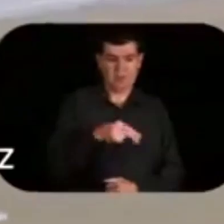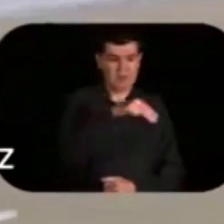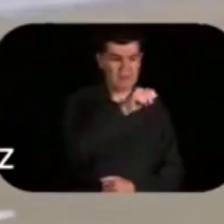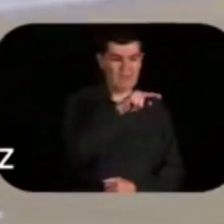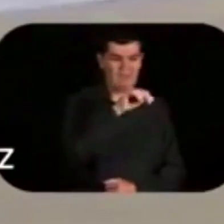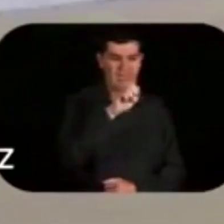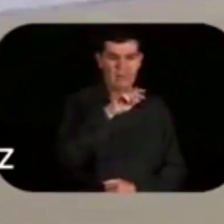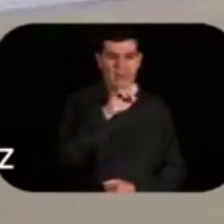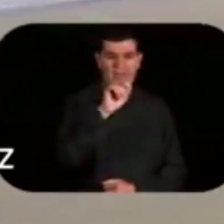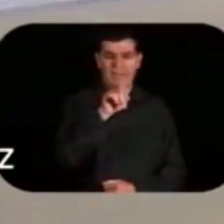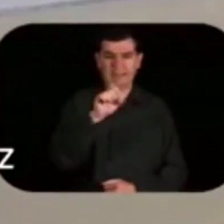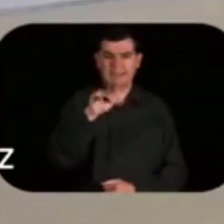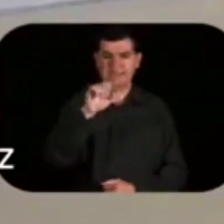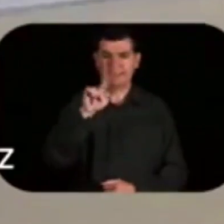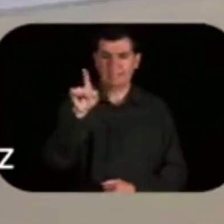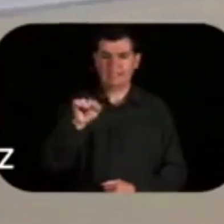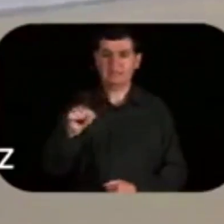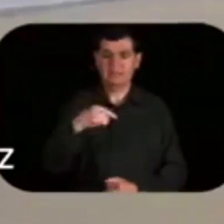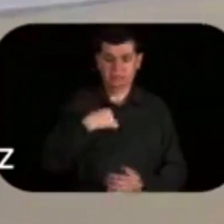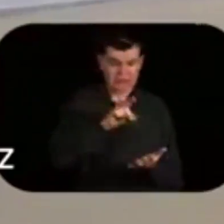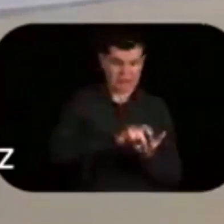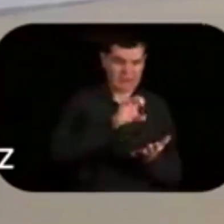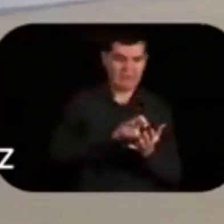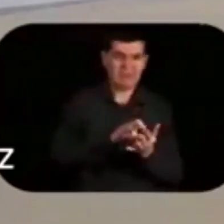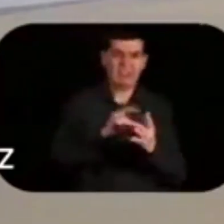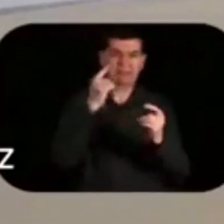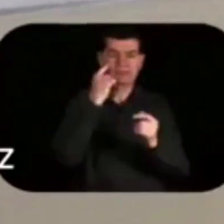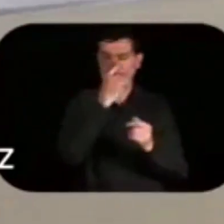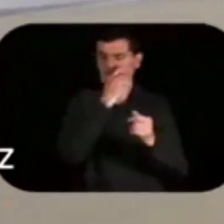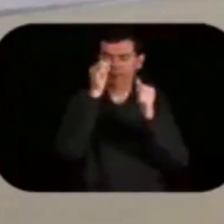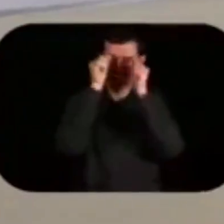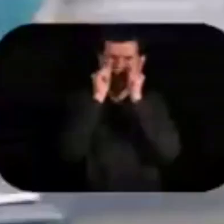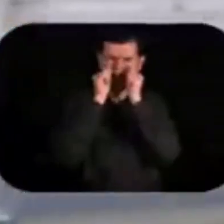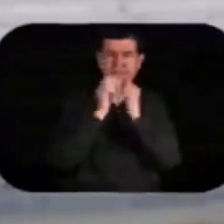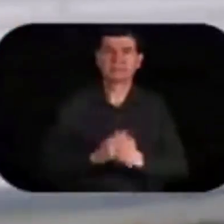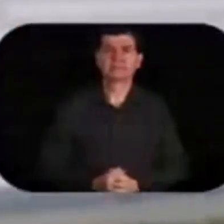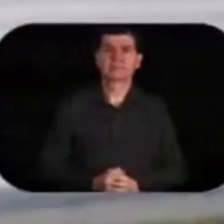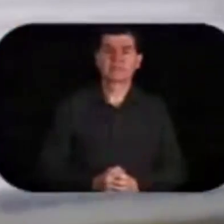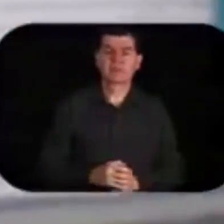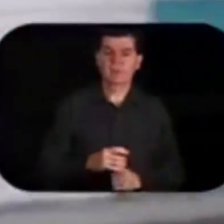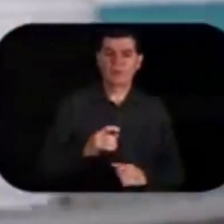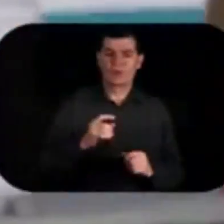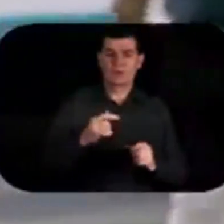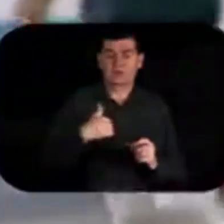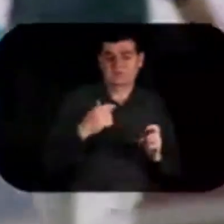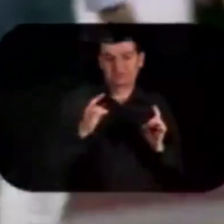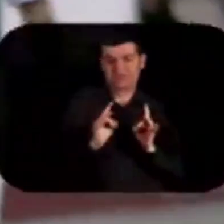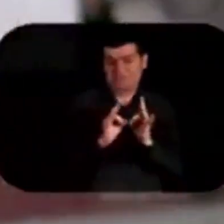My name is Mariano Enriquez Martinez, and I'm visually impaired.